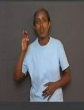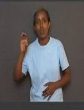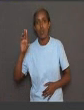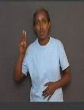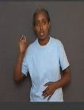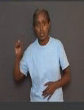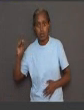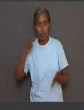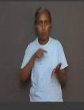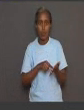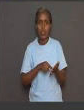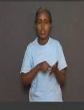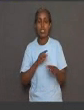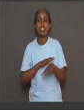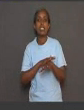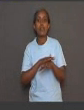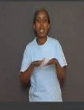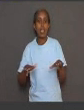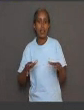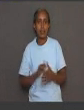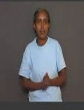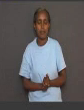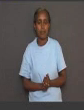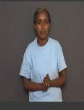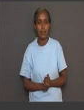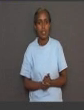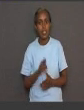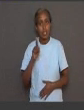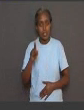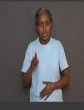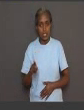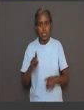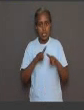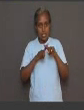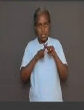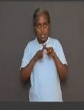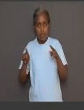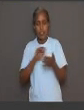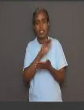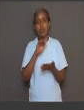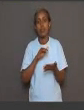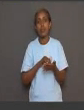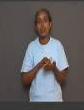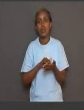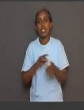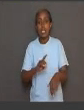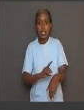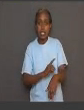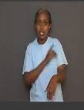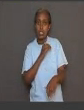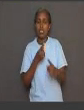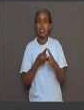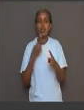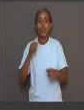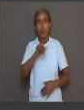of points in the plane, such that the difference between the distances